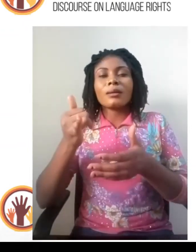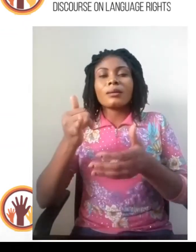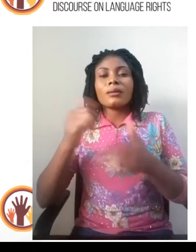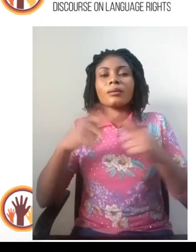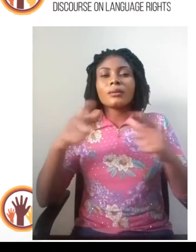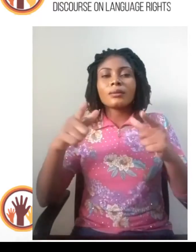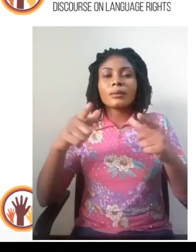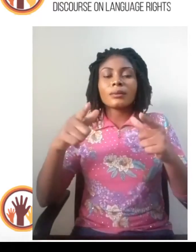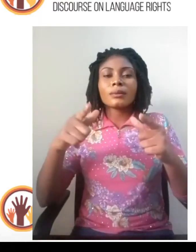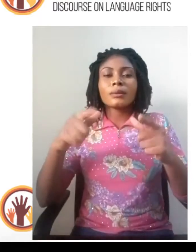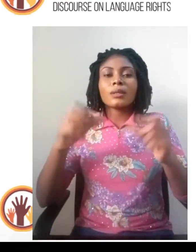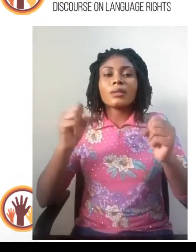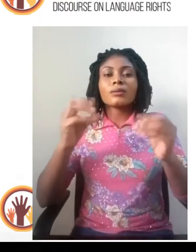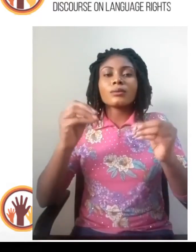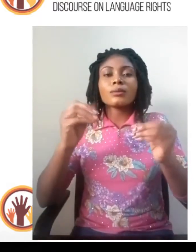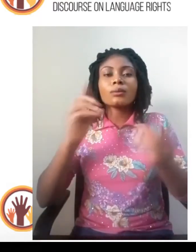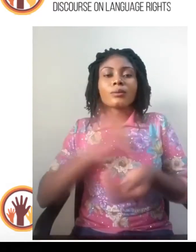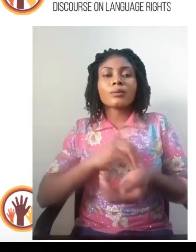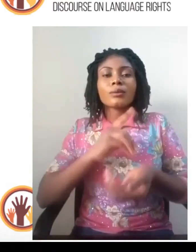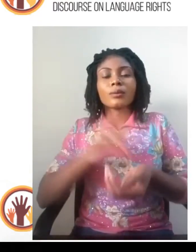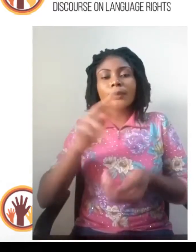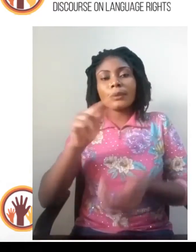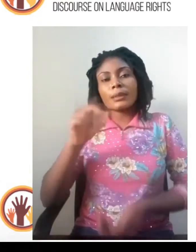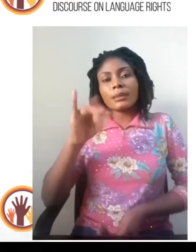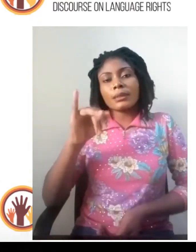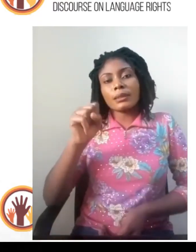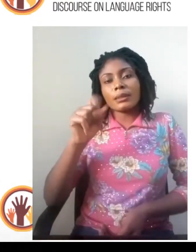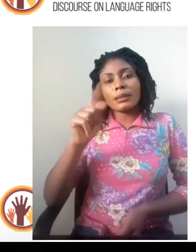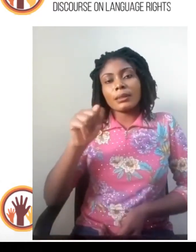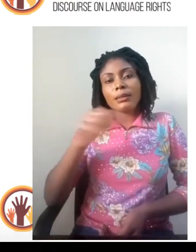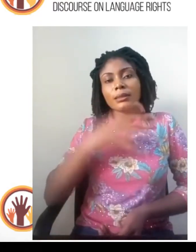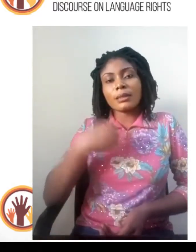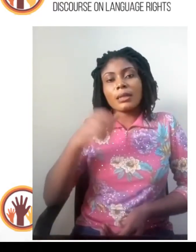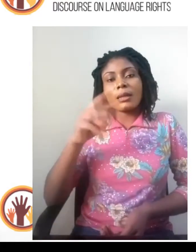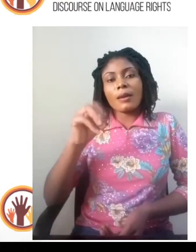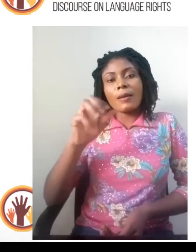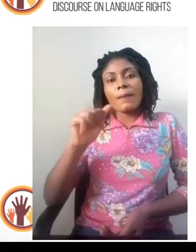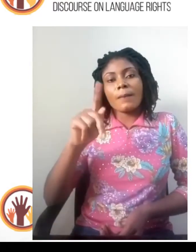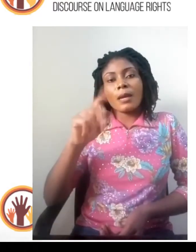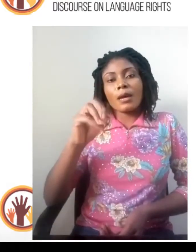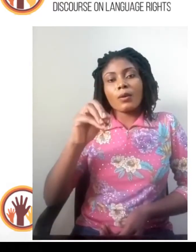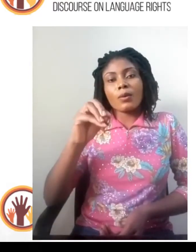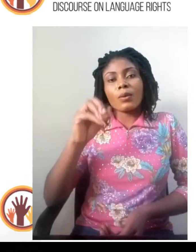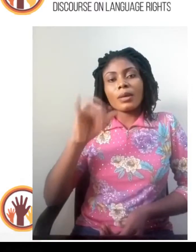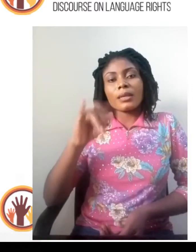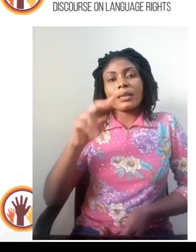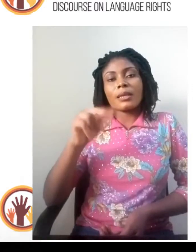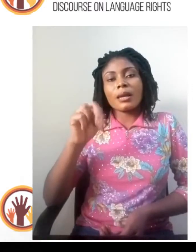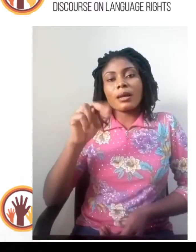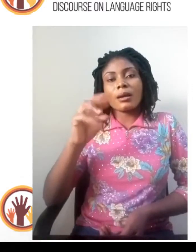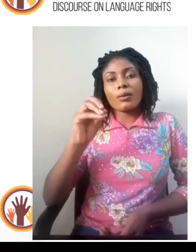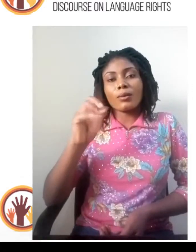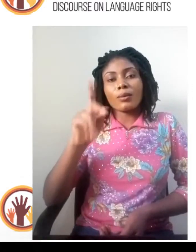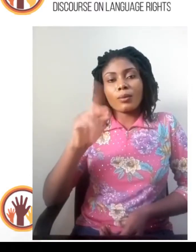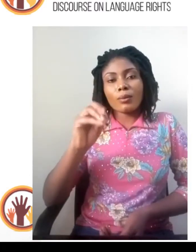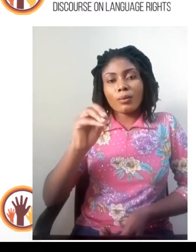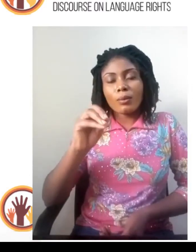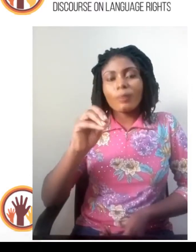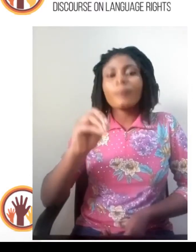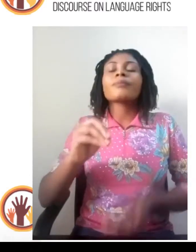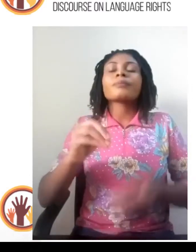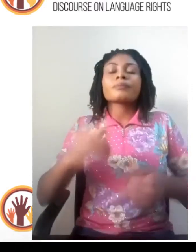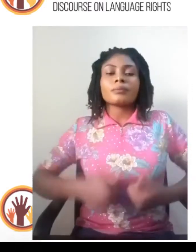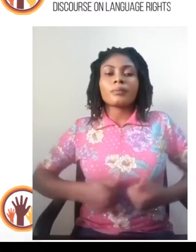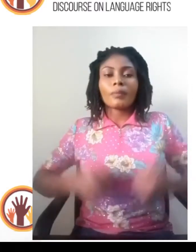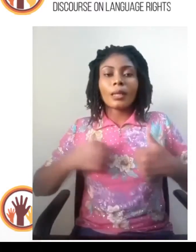and Nyako addressed this issue very powerfully in their presentation.